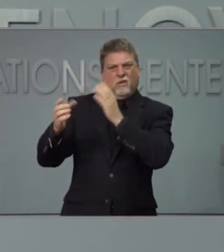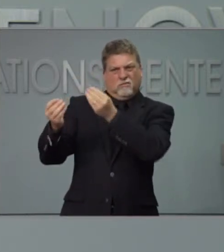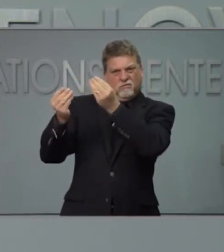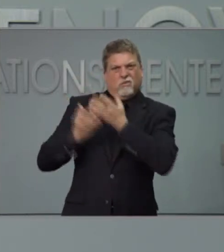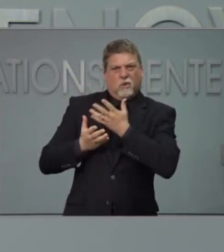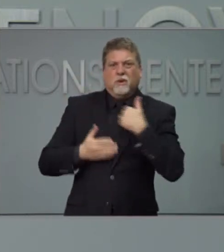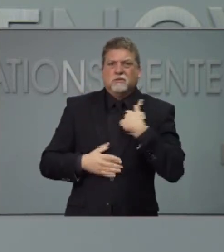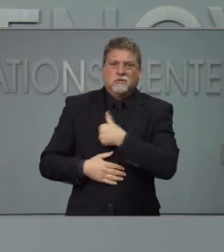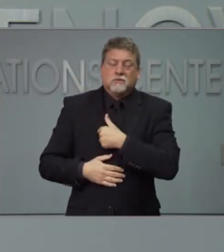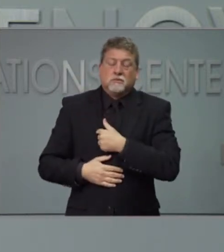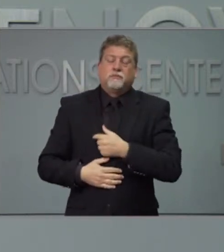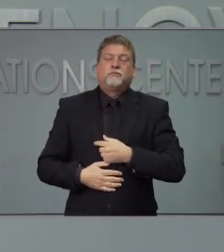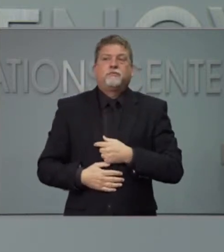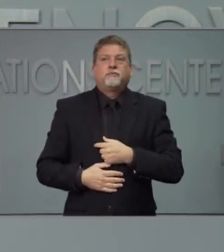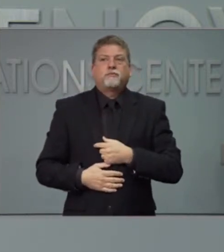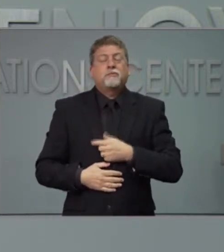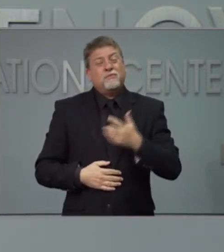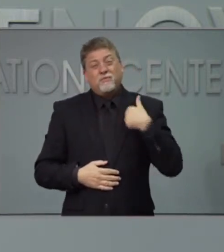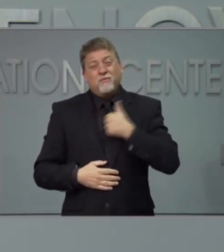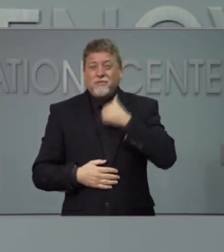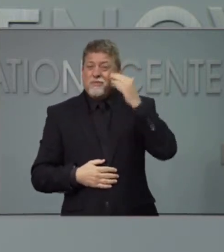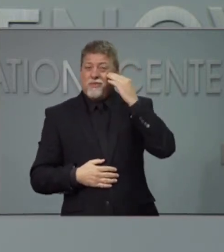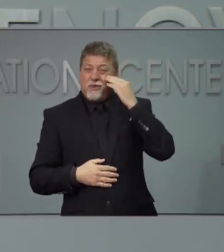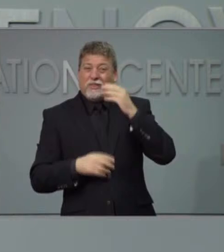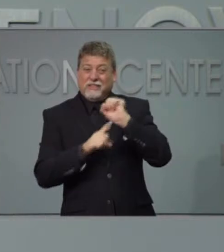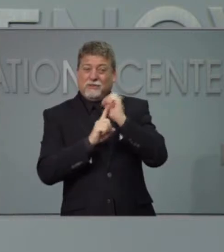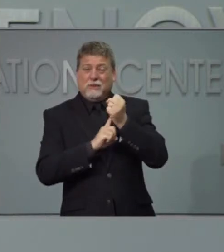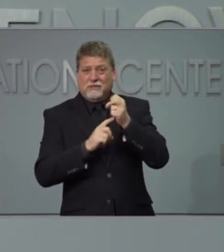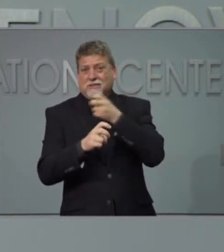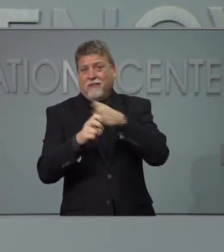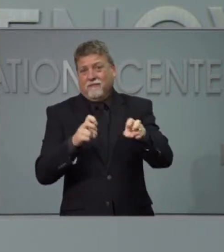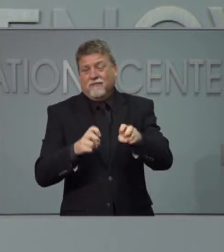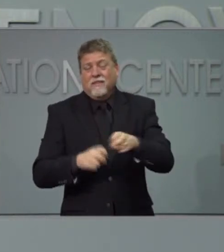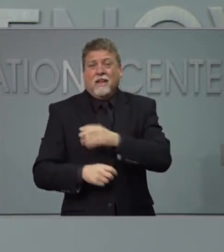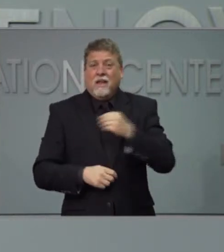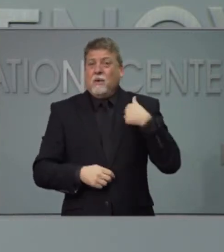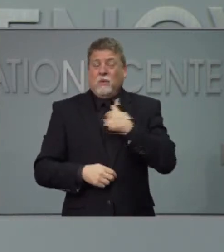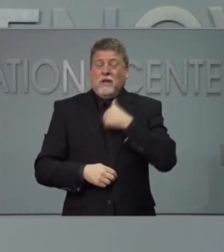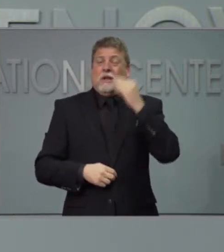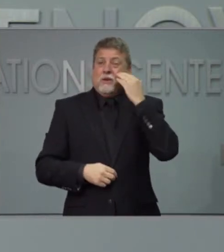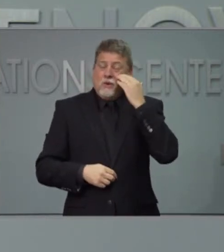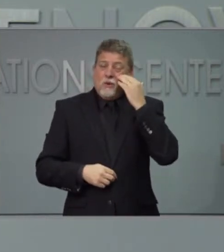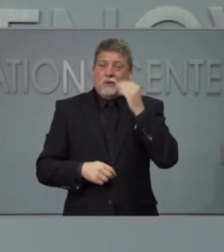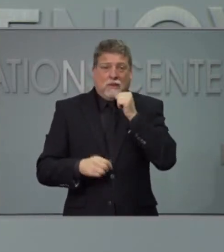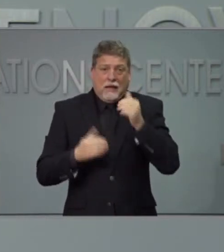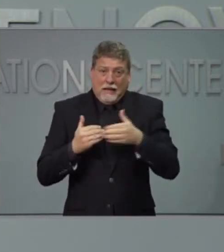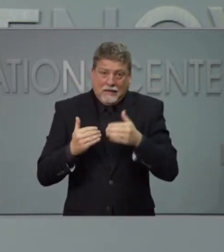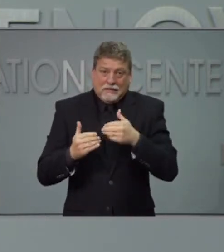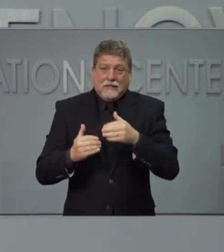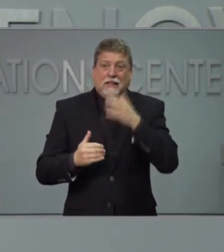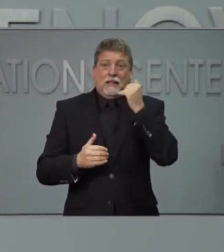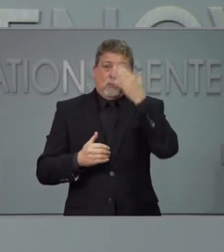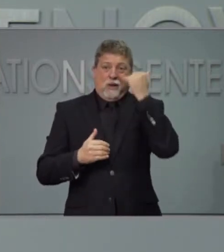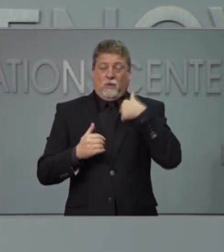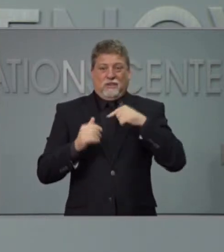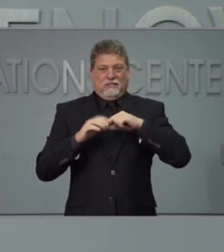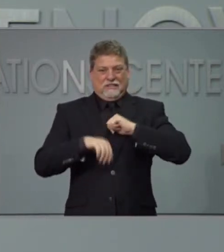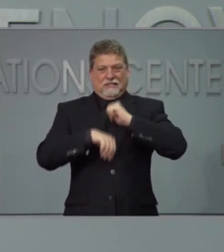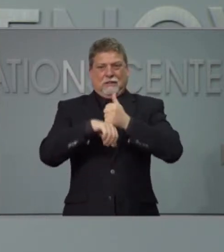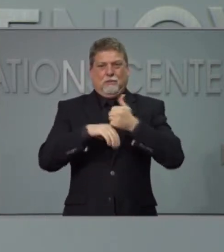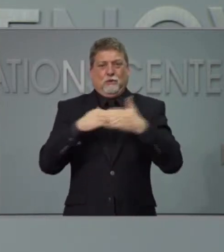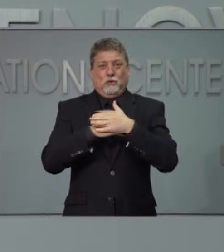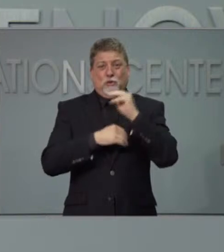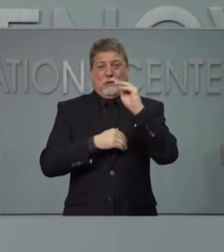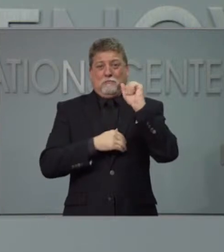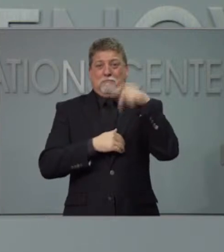is exactly why we're trying to raise the alert now to say we need to slow the spread of this virus, because we are